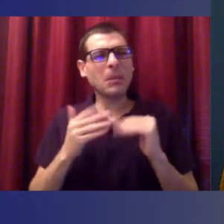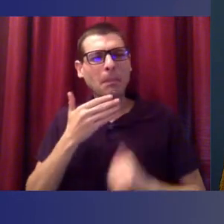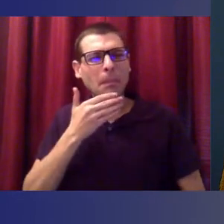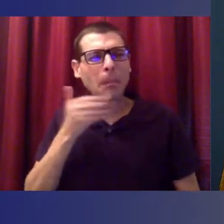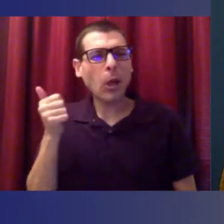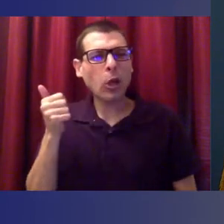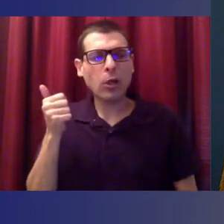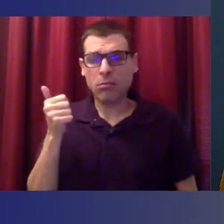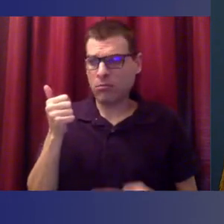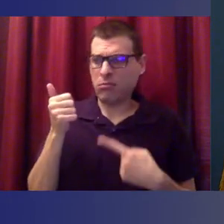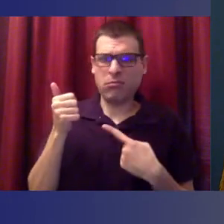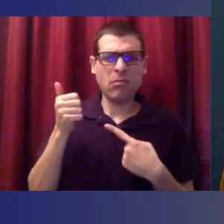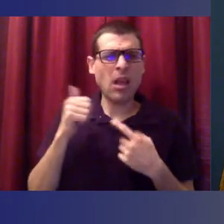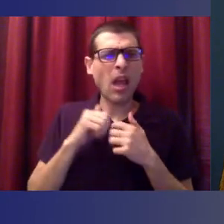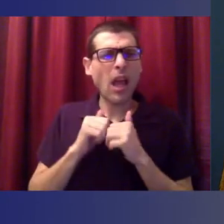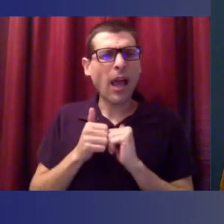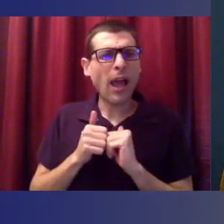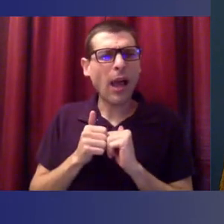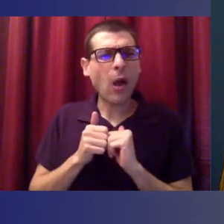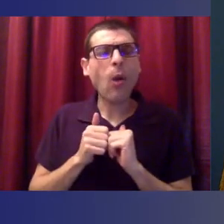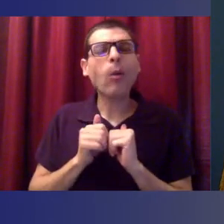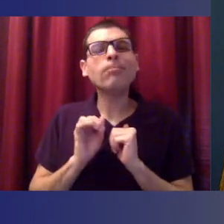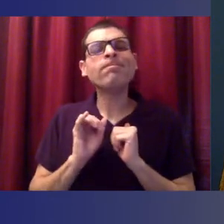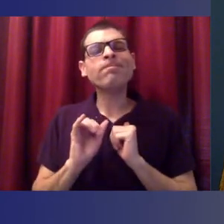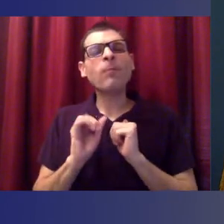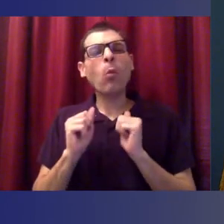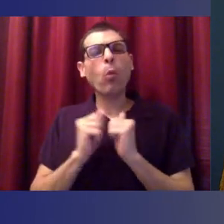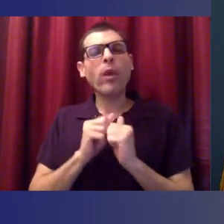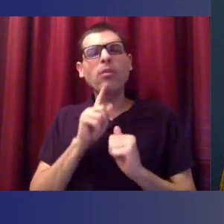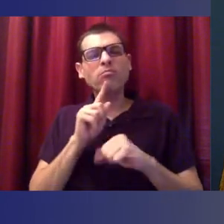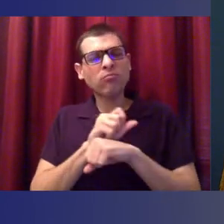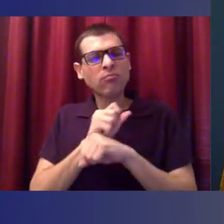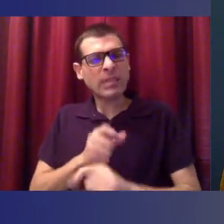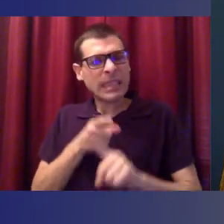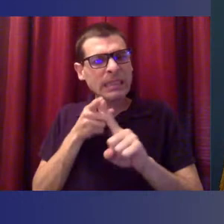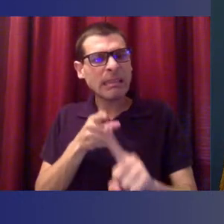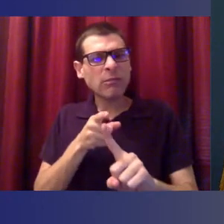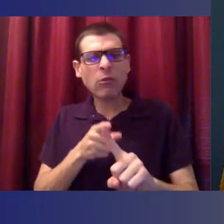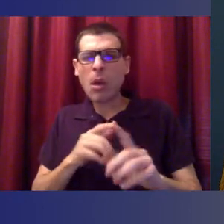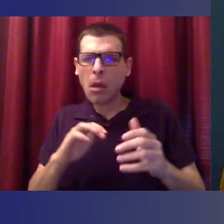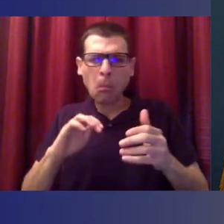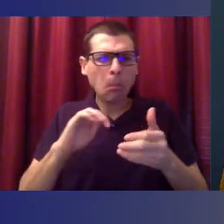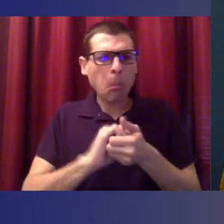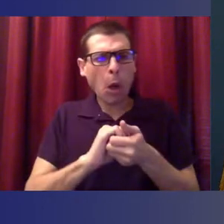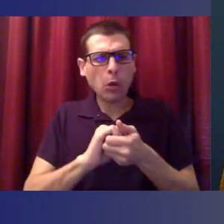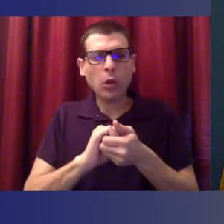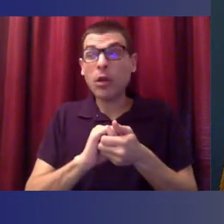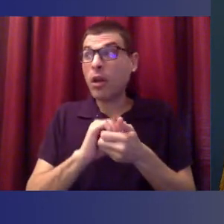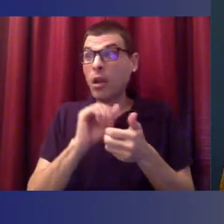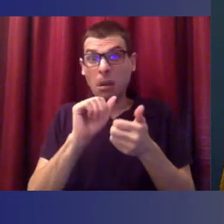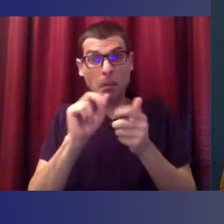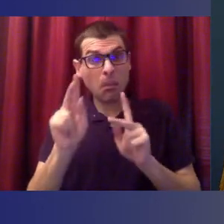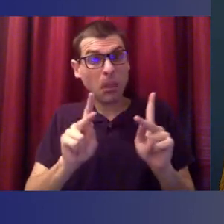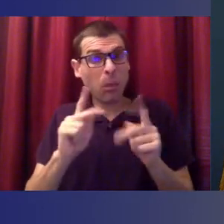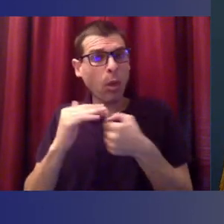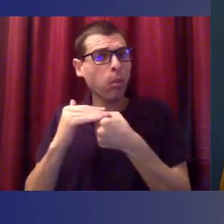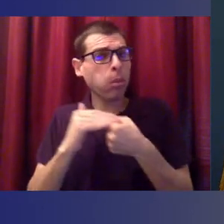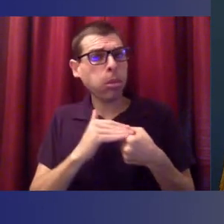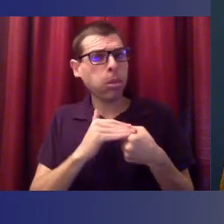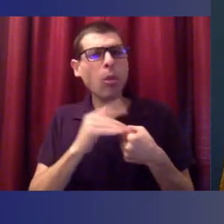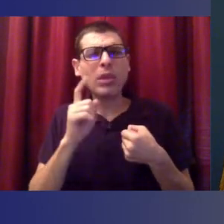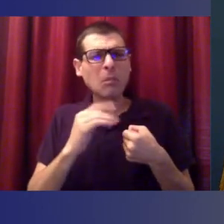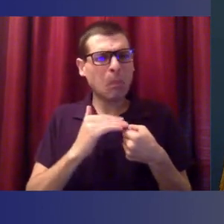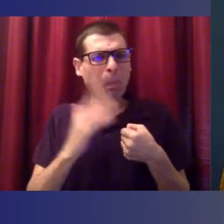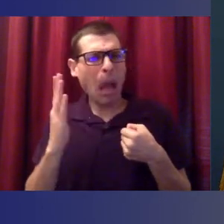only possible when we build in a way that intentionally centers and partners with the communities who have historically borne the brunt